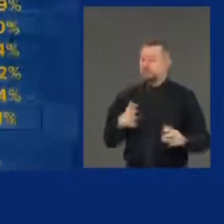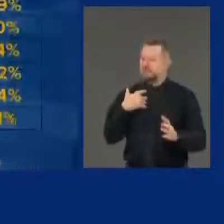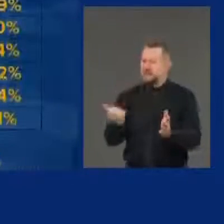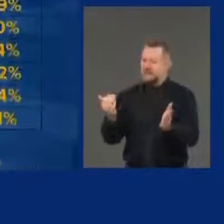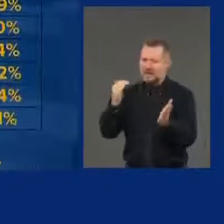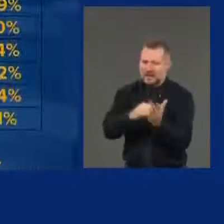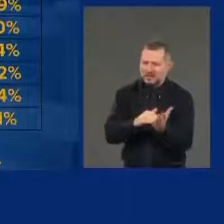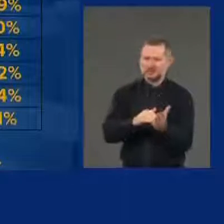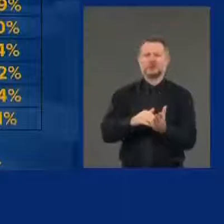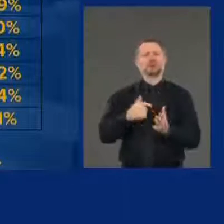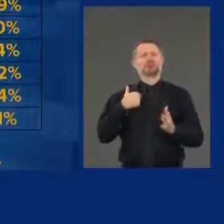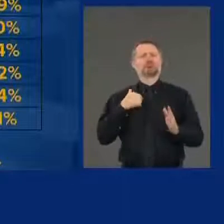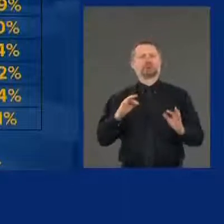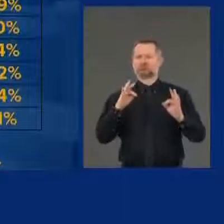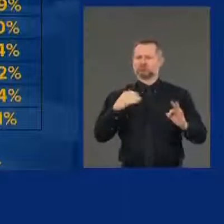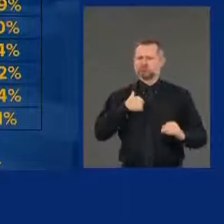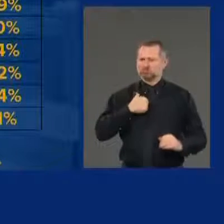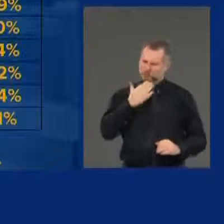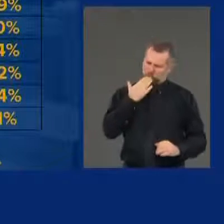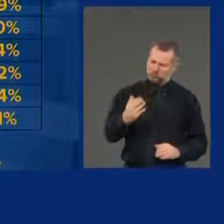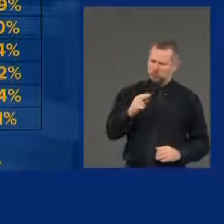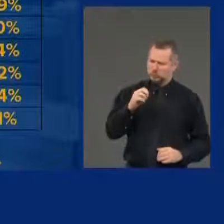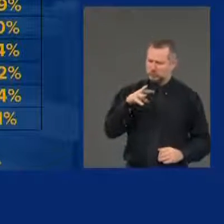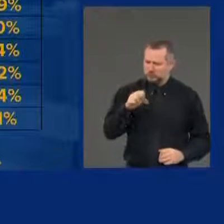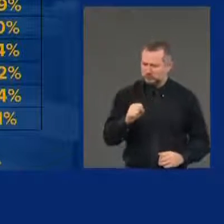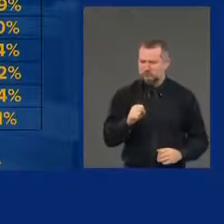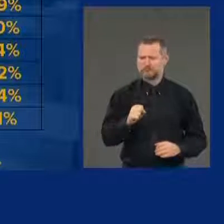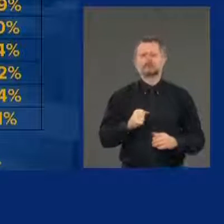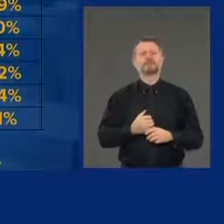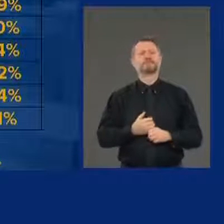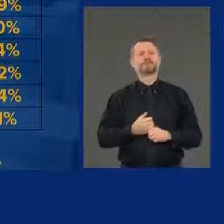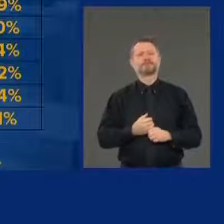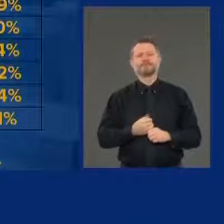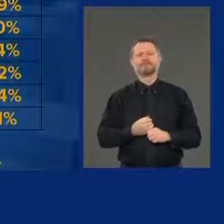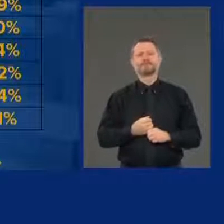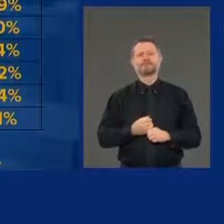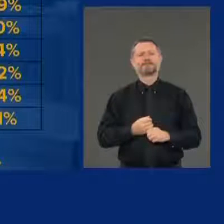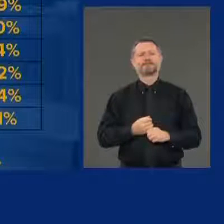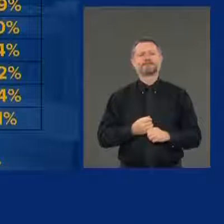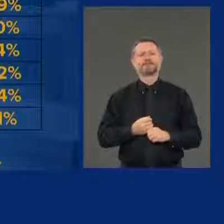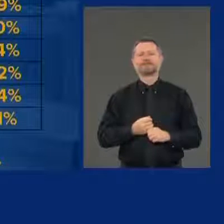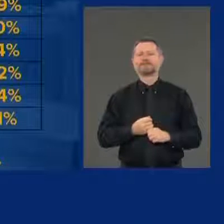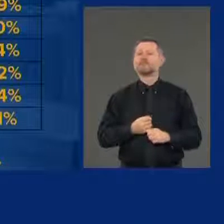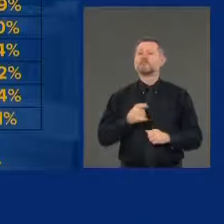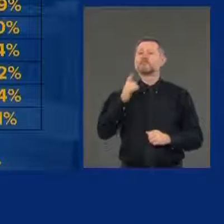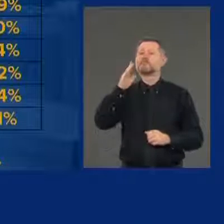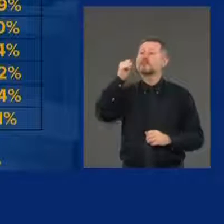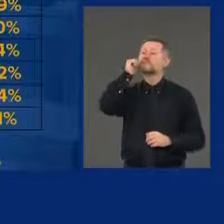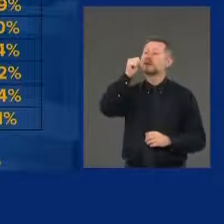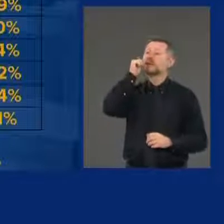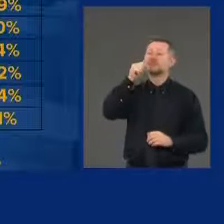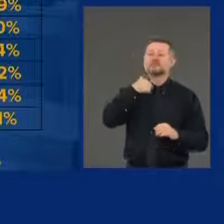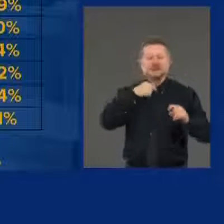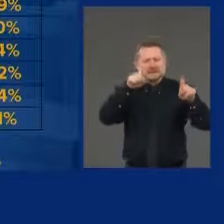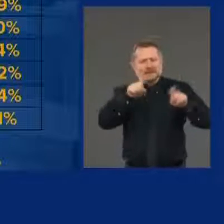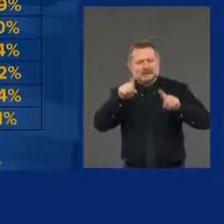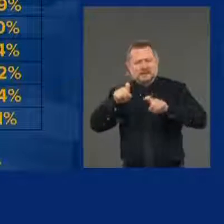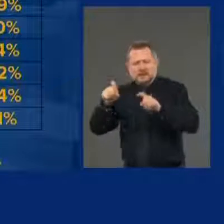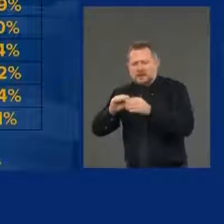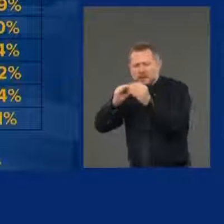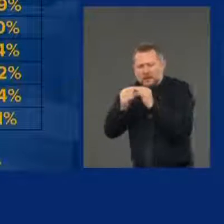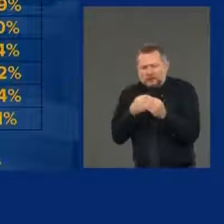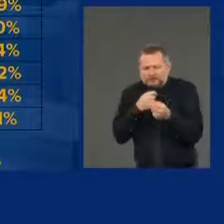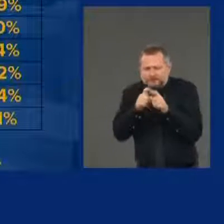of achievement by New Yorkers. We're looking now at the daily testing numbers. Most importantly, we